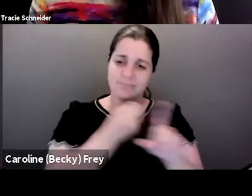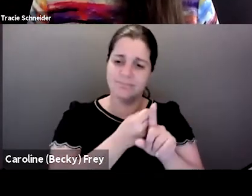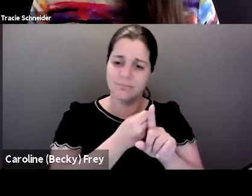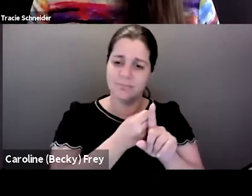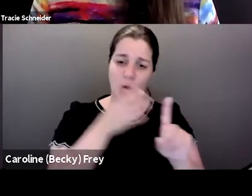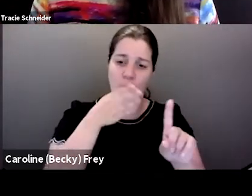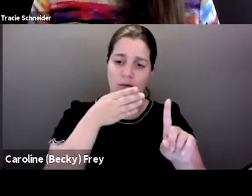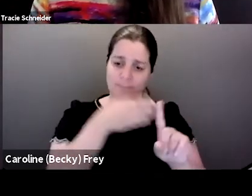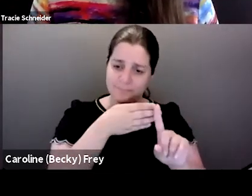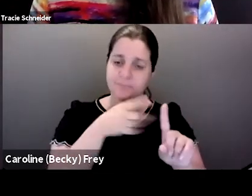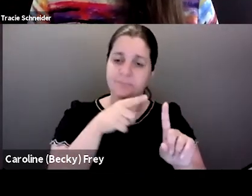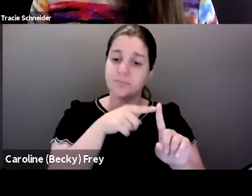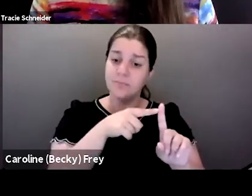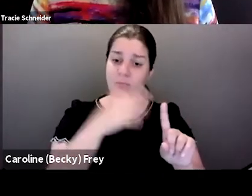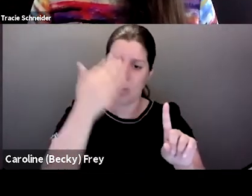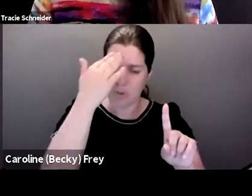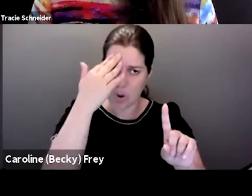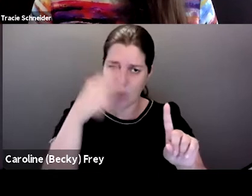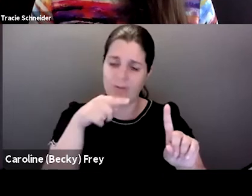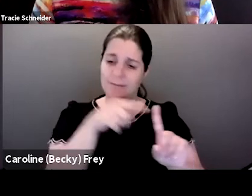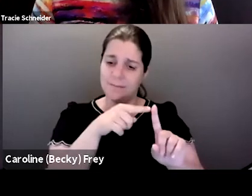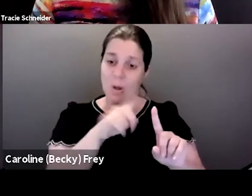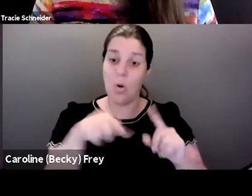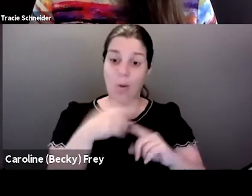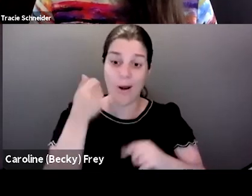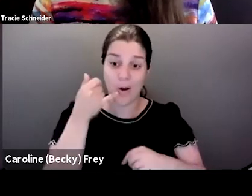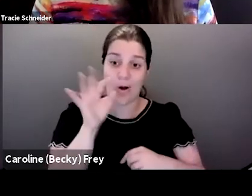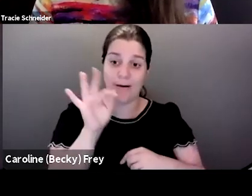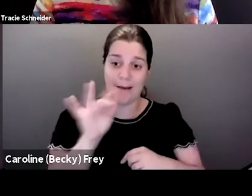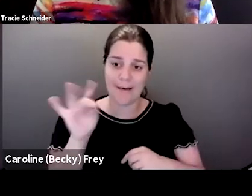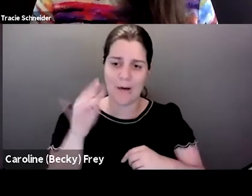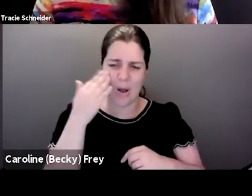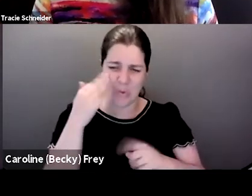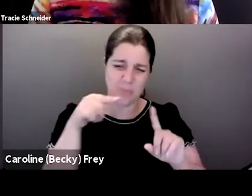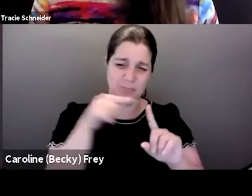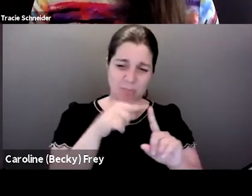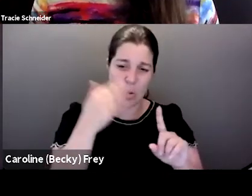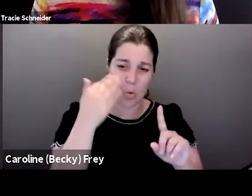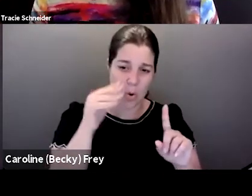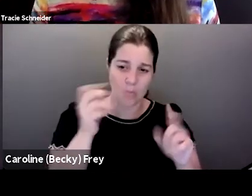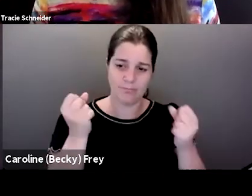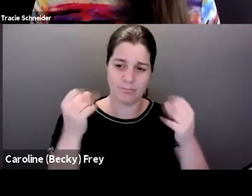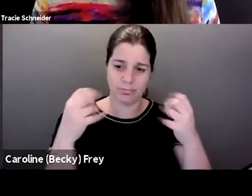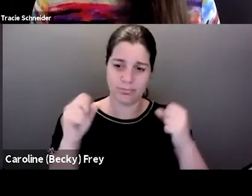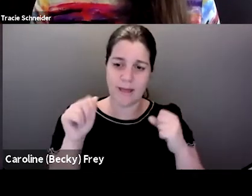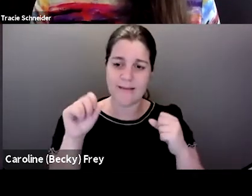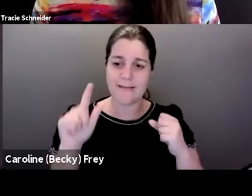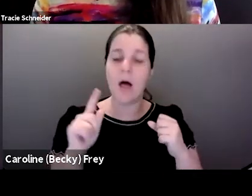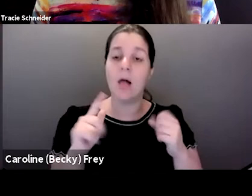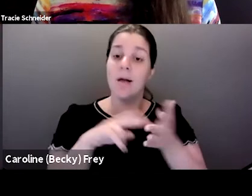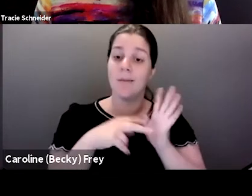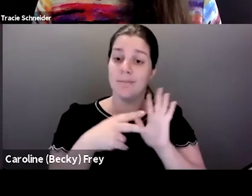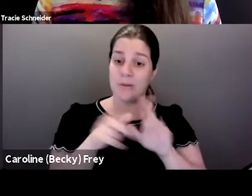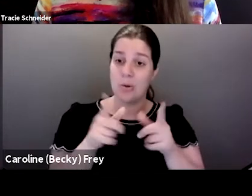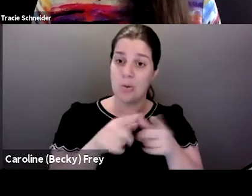other person on the other end of the line, when you call 988, knows ASL, then not only is it